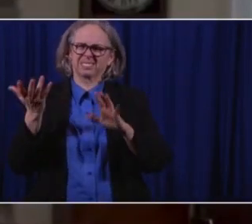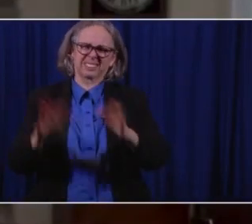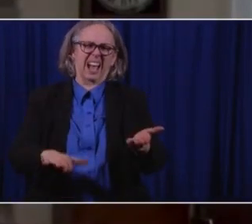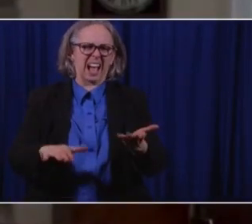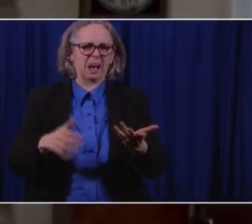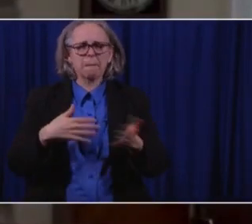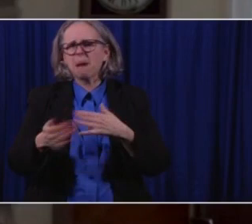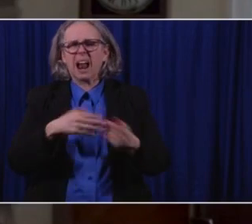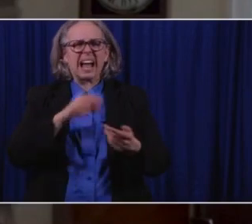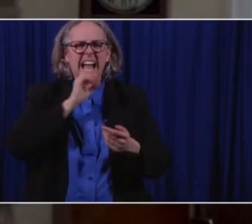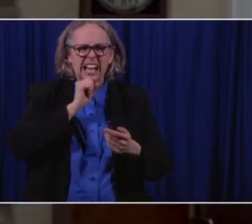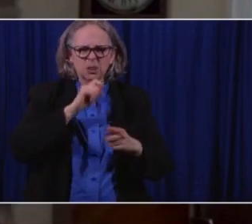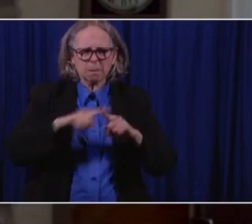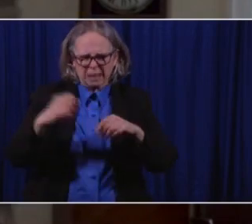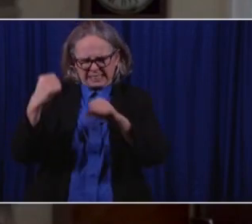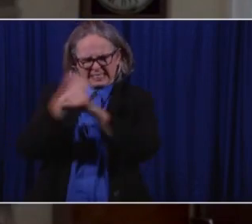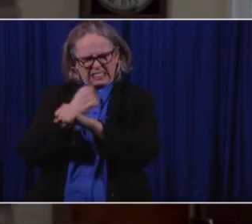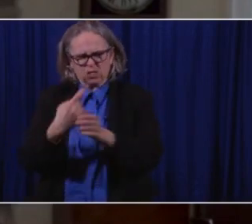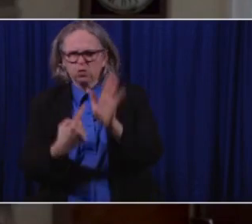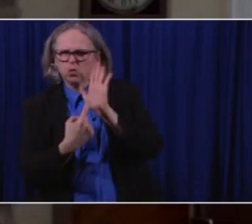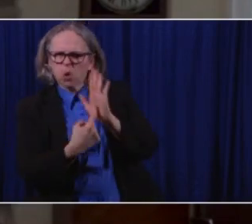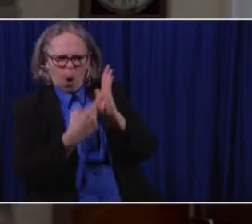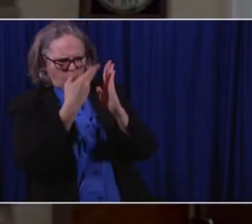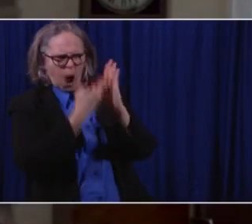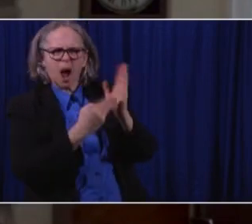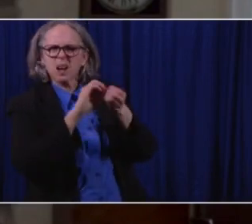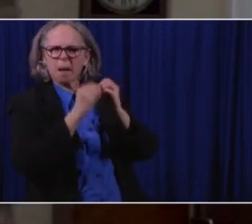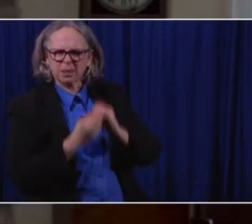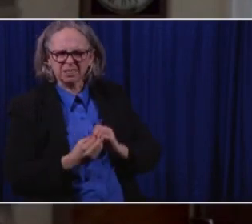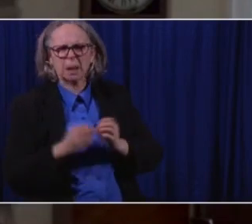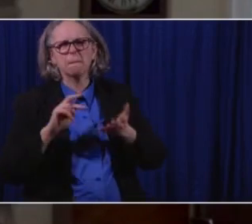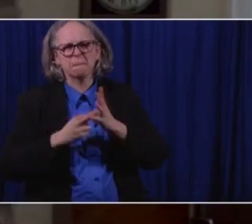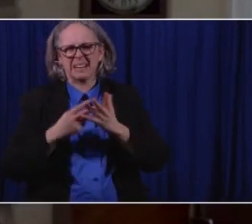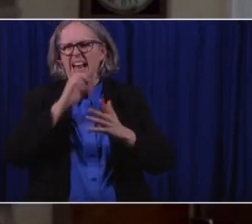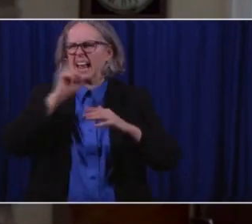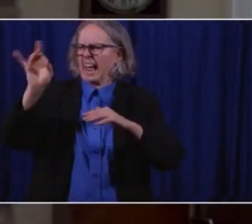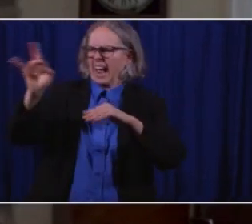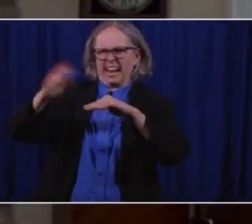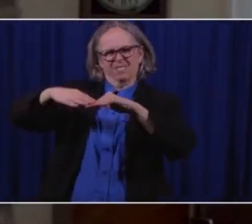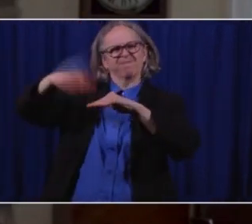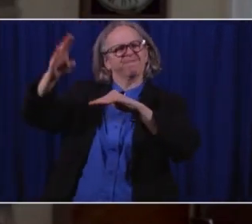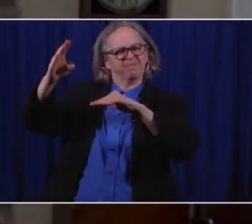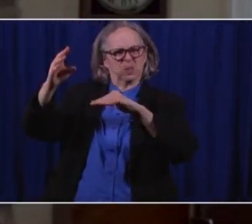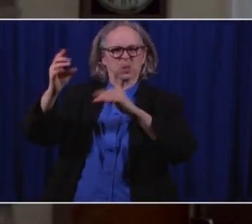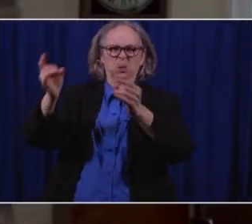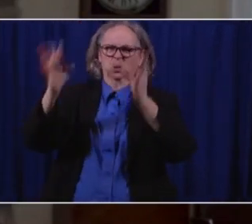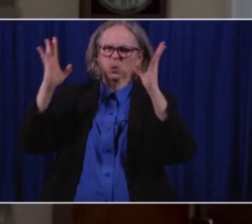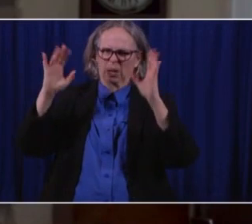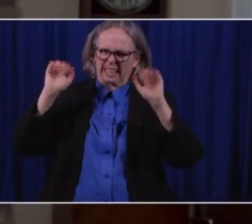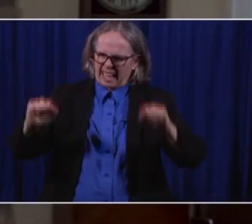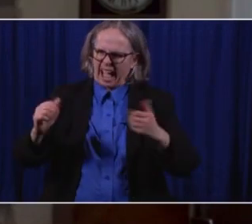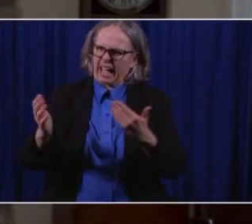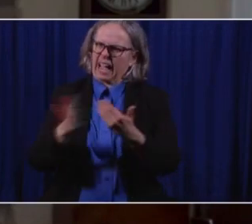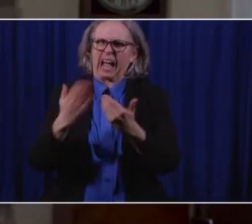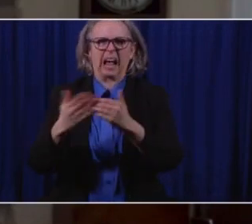the most vulnerable individuals obviously are the older that they get.